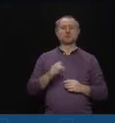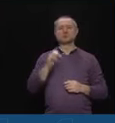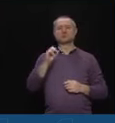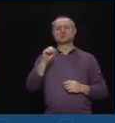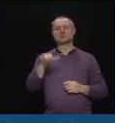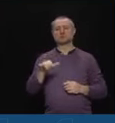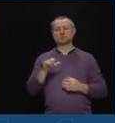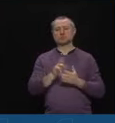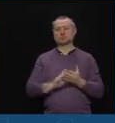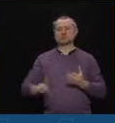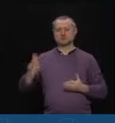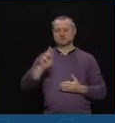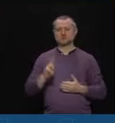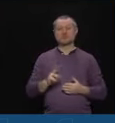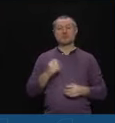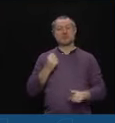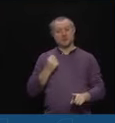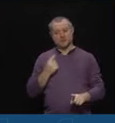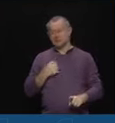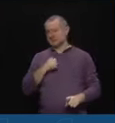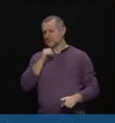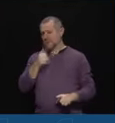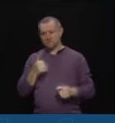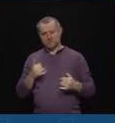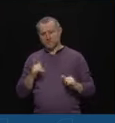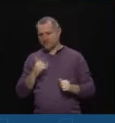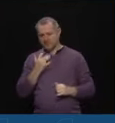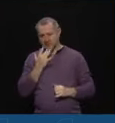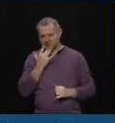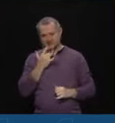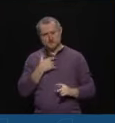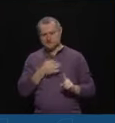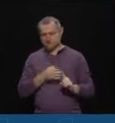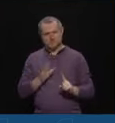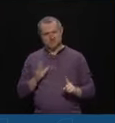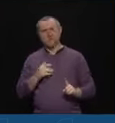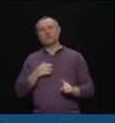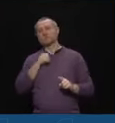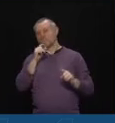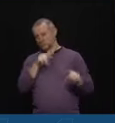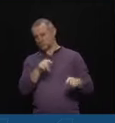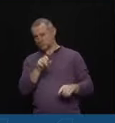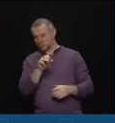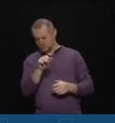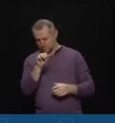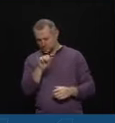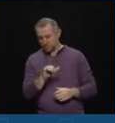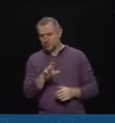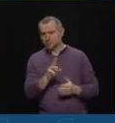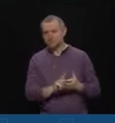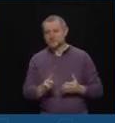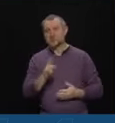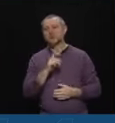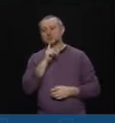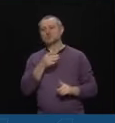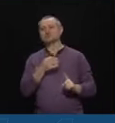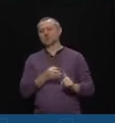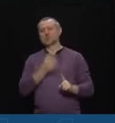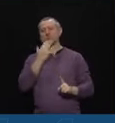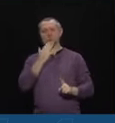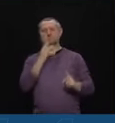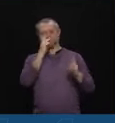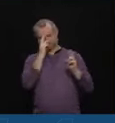favorites just because I went to Syracuse University. Don't accuse me of playing favorites here. She's very well regarded. And Jennifer Jones Austin, the